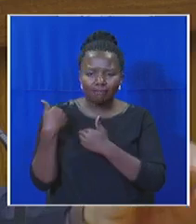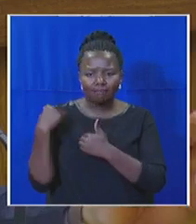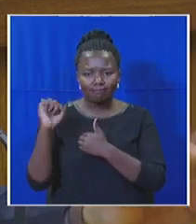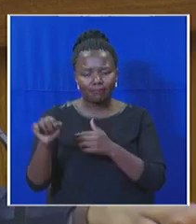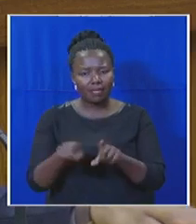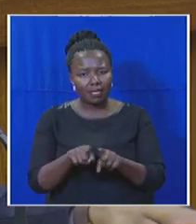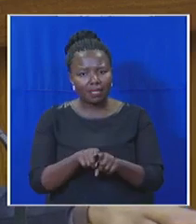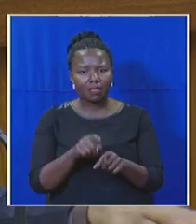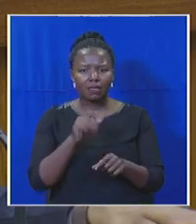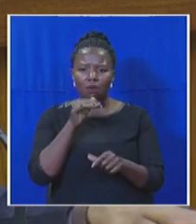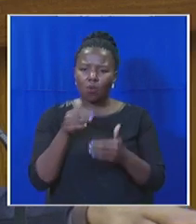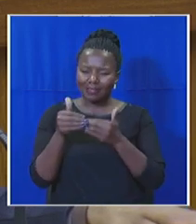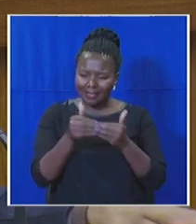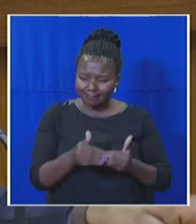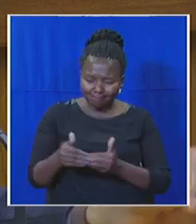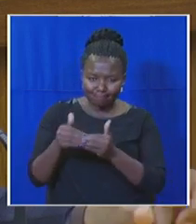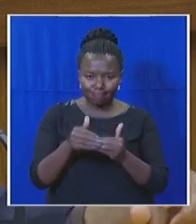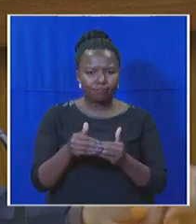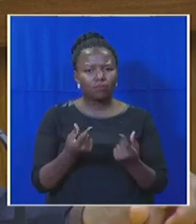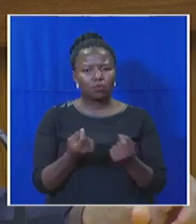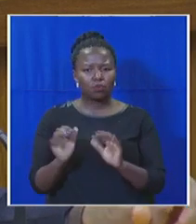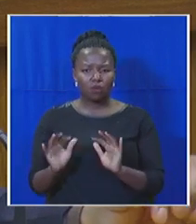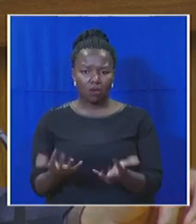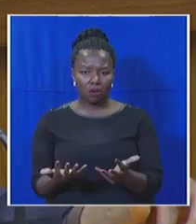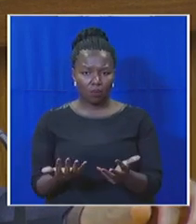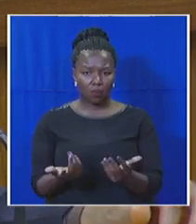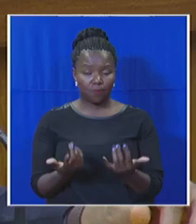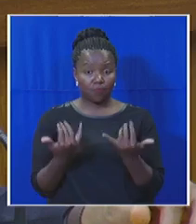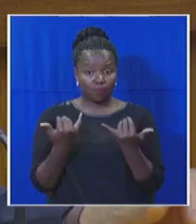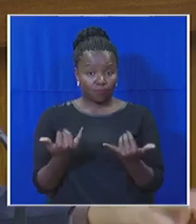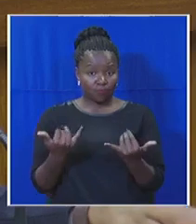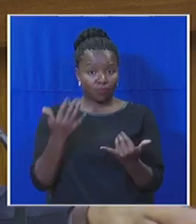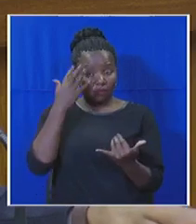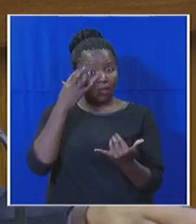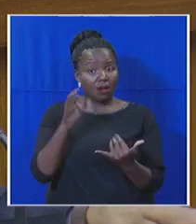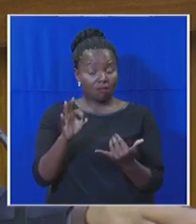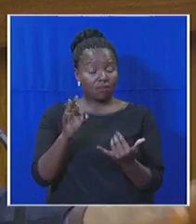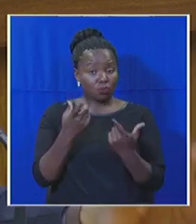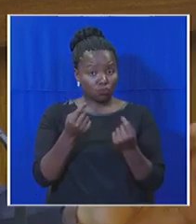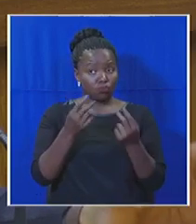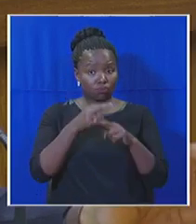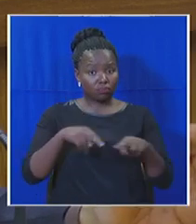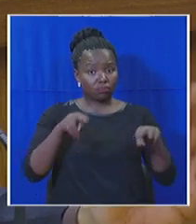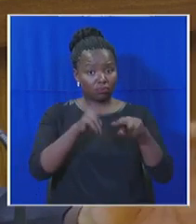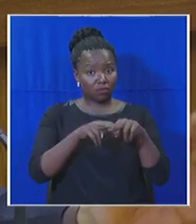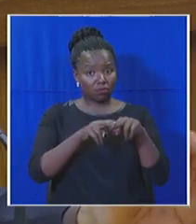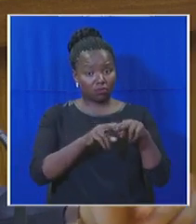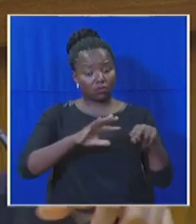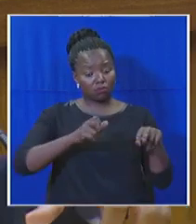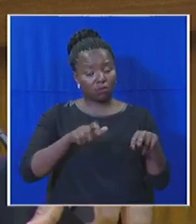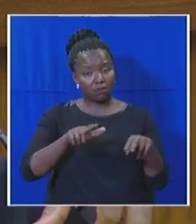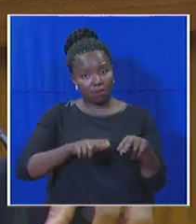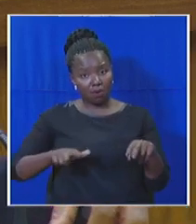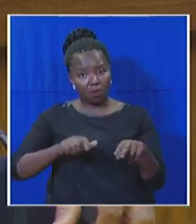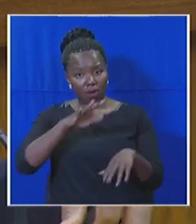water and how to do it. And that is being done by government at all levels. So we are trying our level